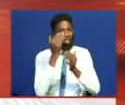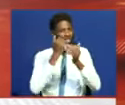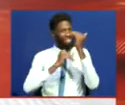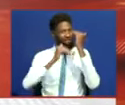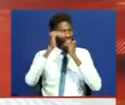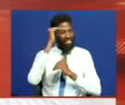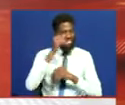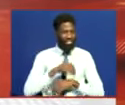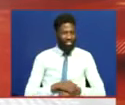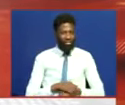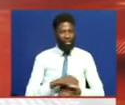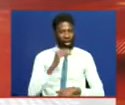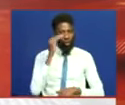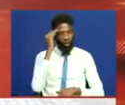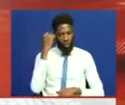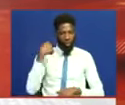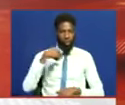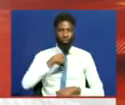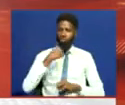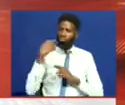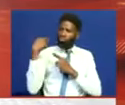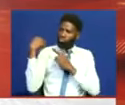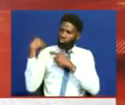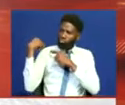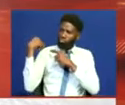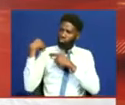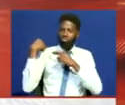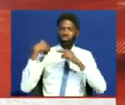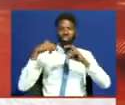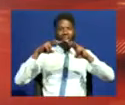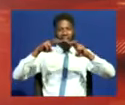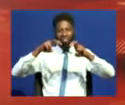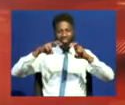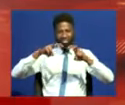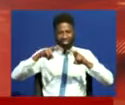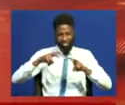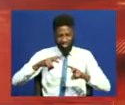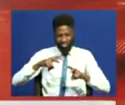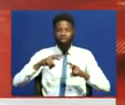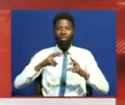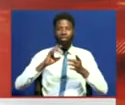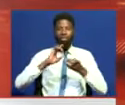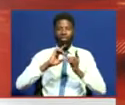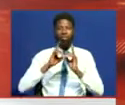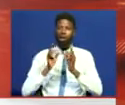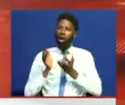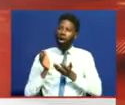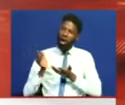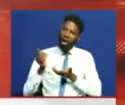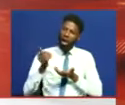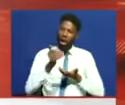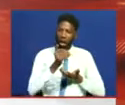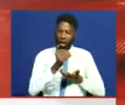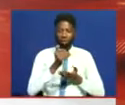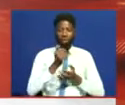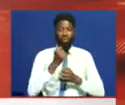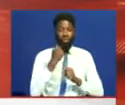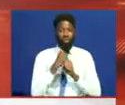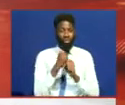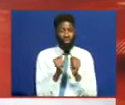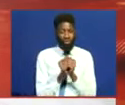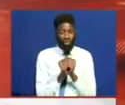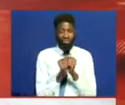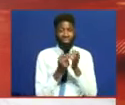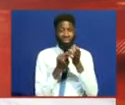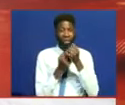we have a mandate to deal with research and collect data. And with a partner, Equality Now, we